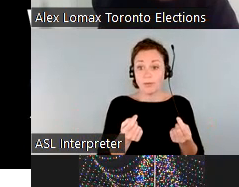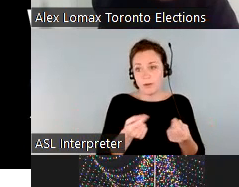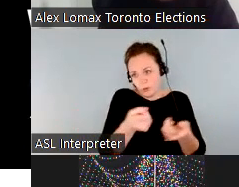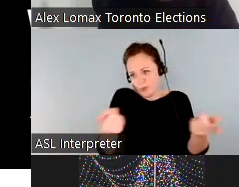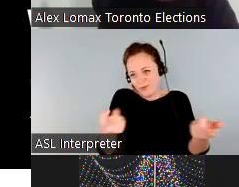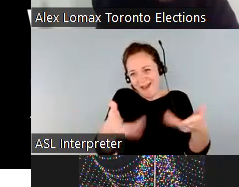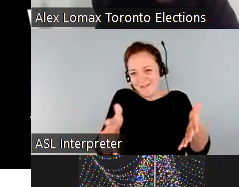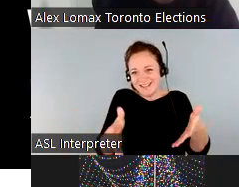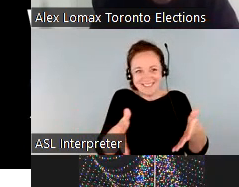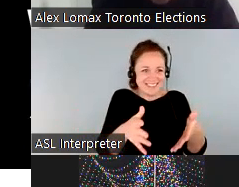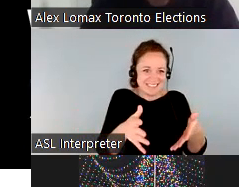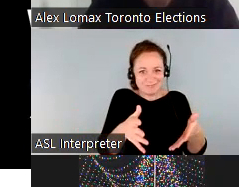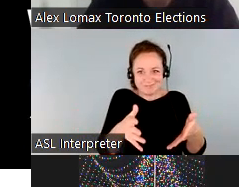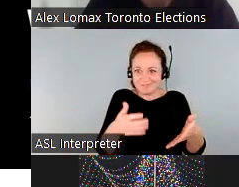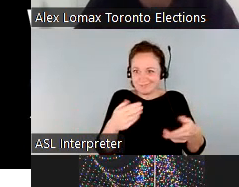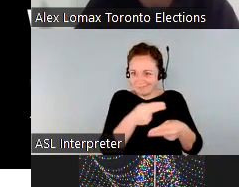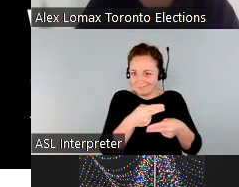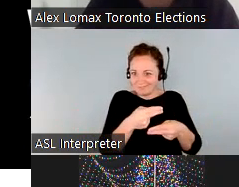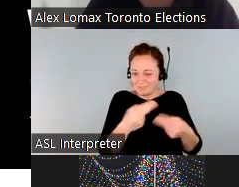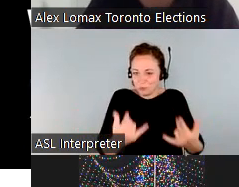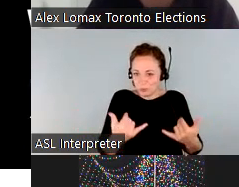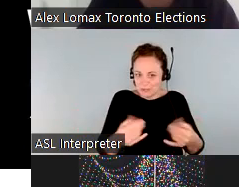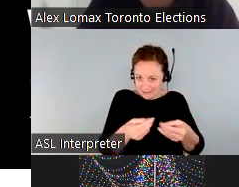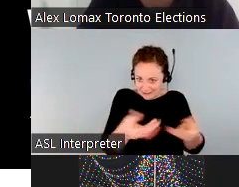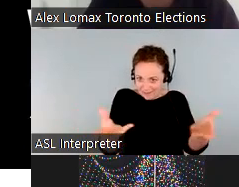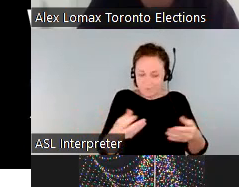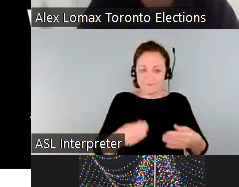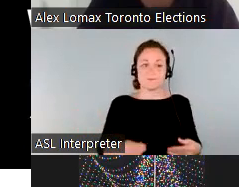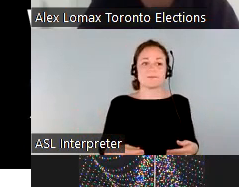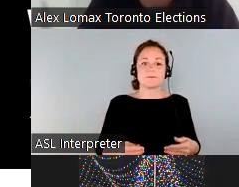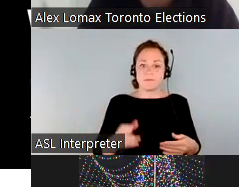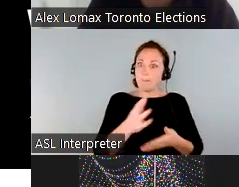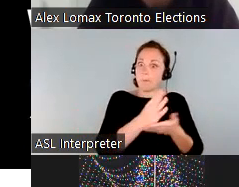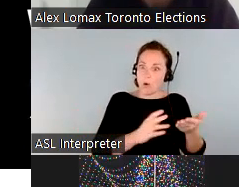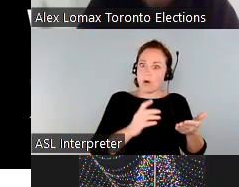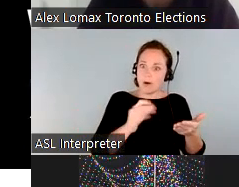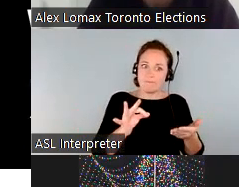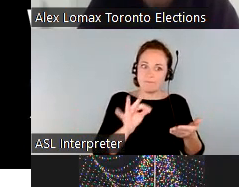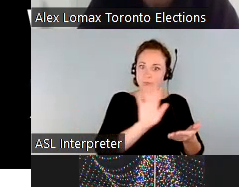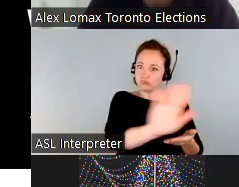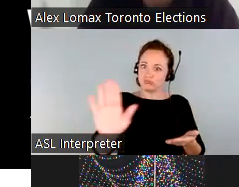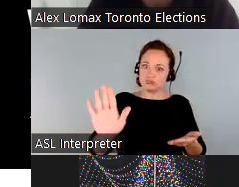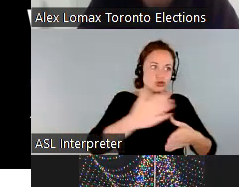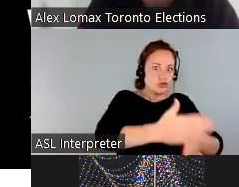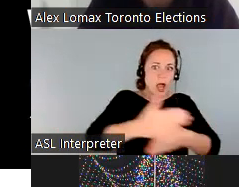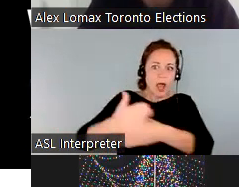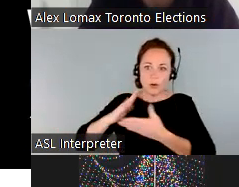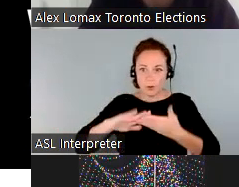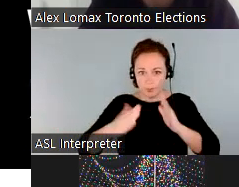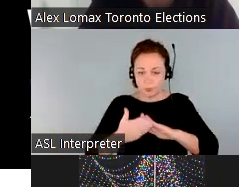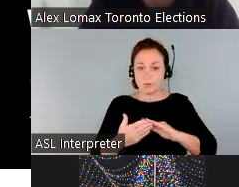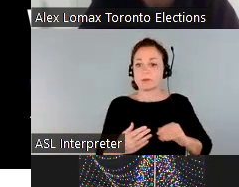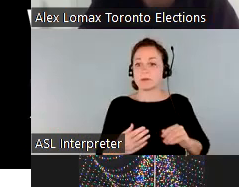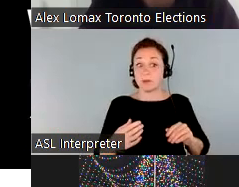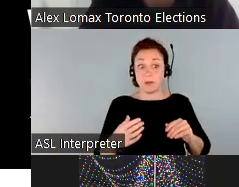this presentation. So this presentation is made to be shared. So you can share this you can give